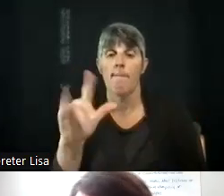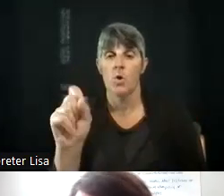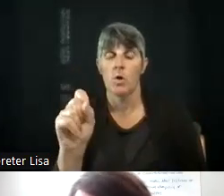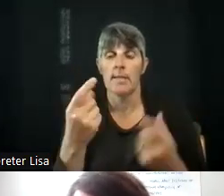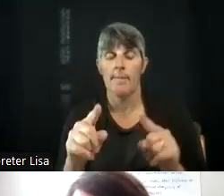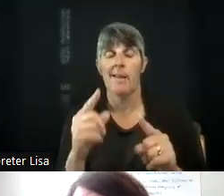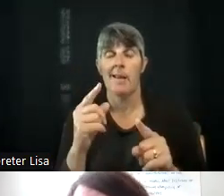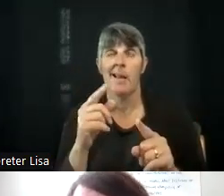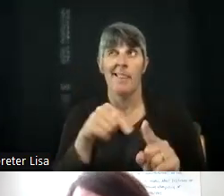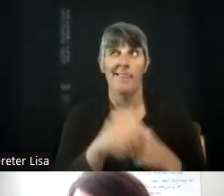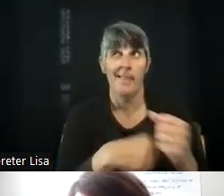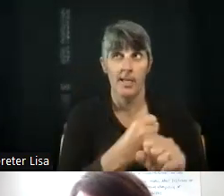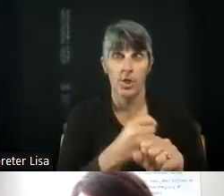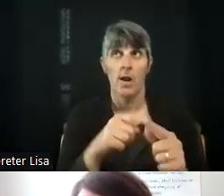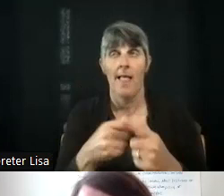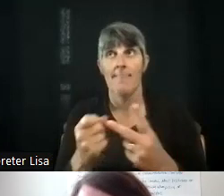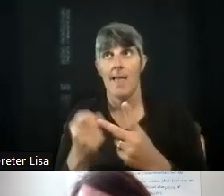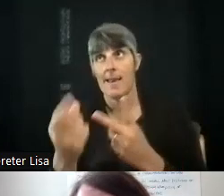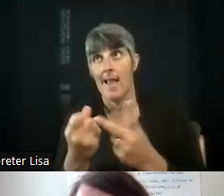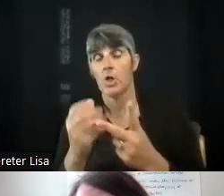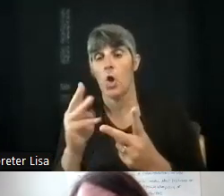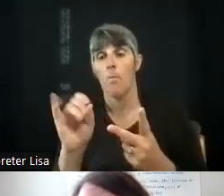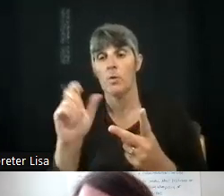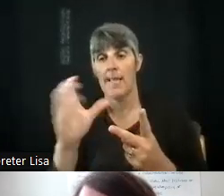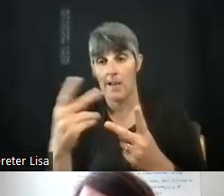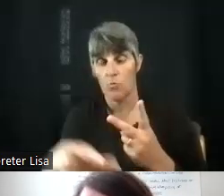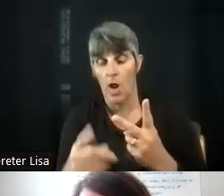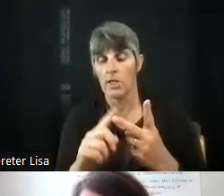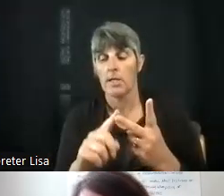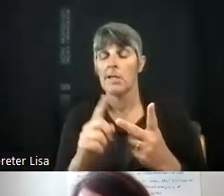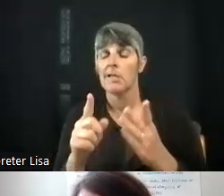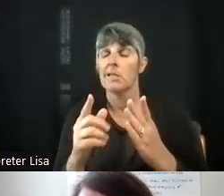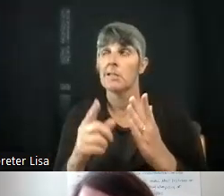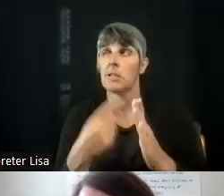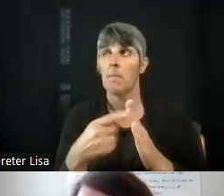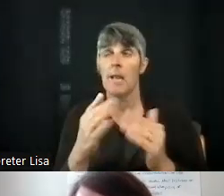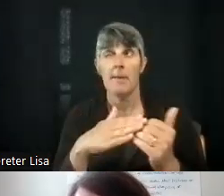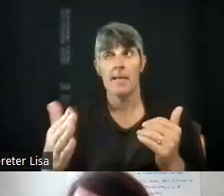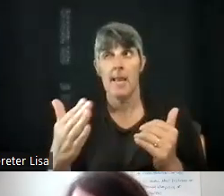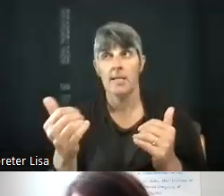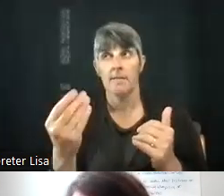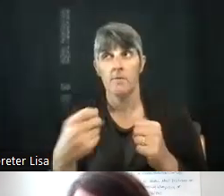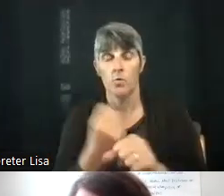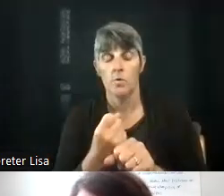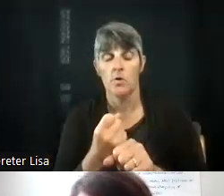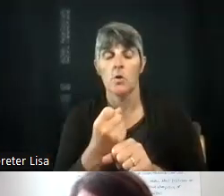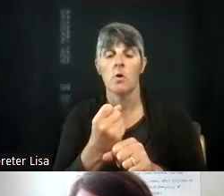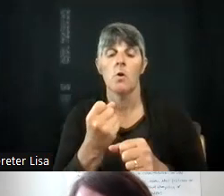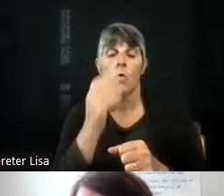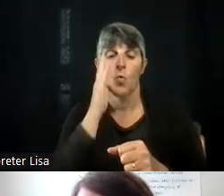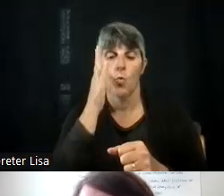ideally this year, and then next year a mosaic project. Sometime within the next couple of years, we're looking at